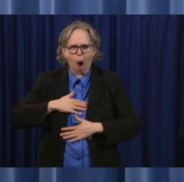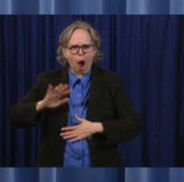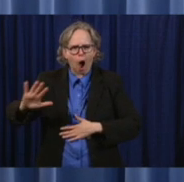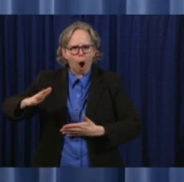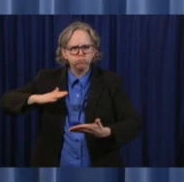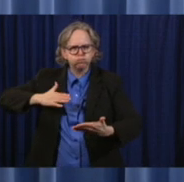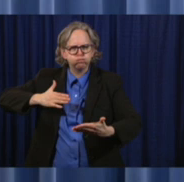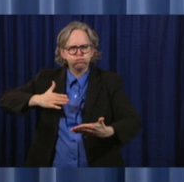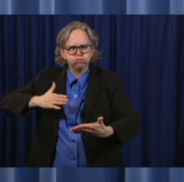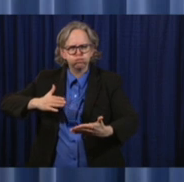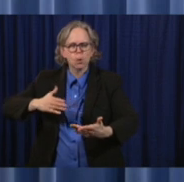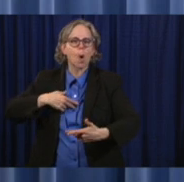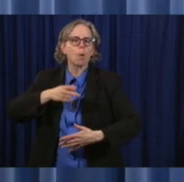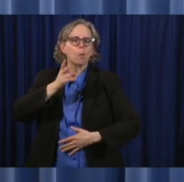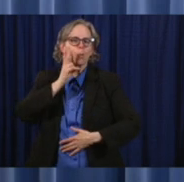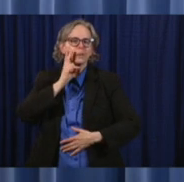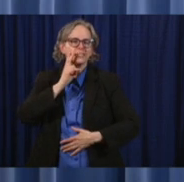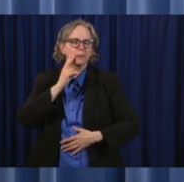see.